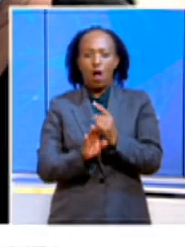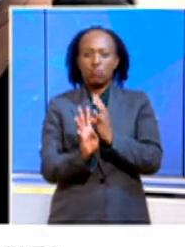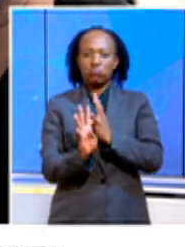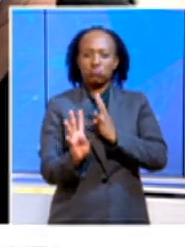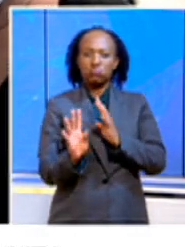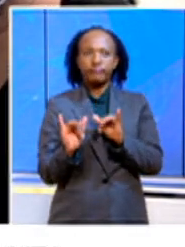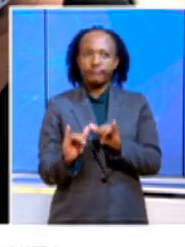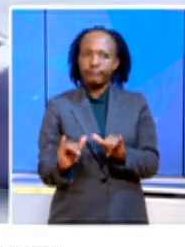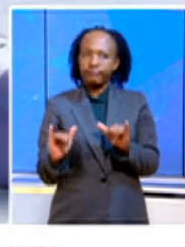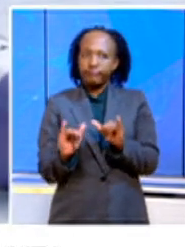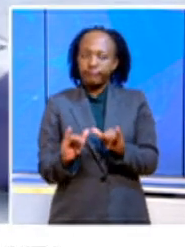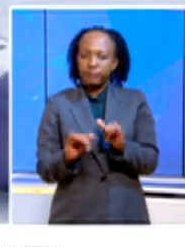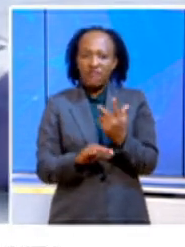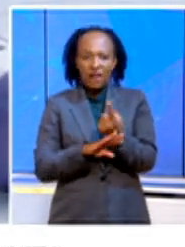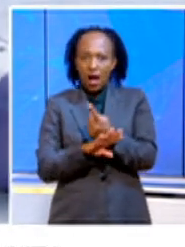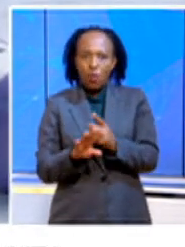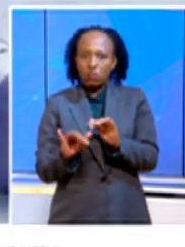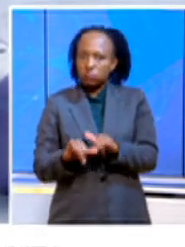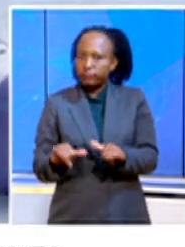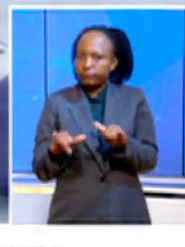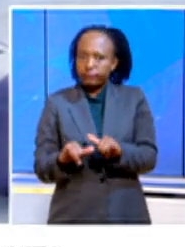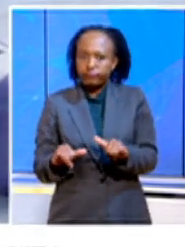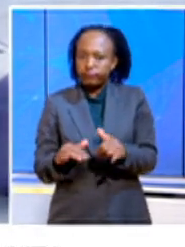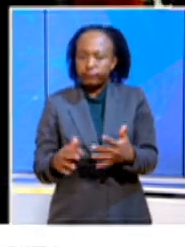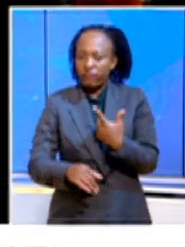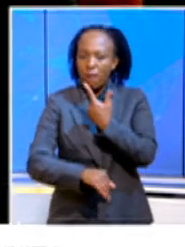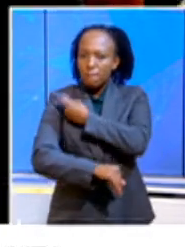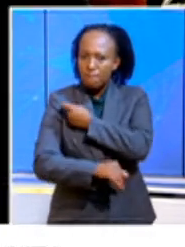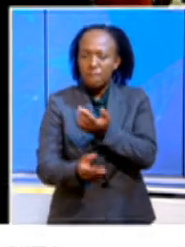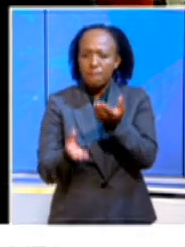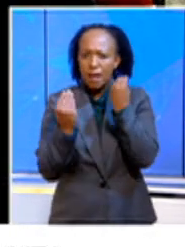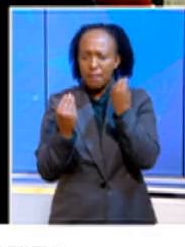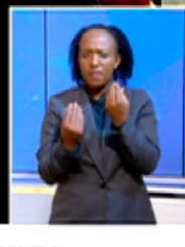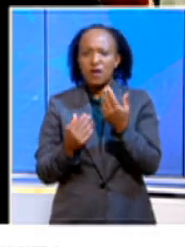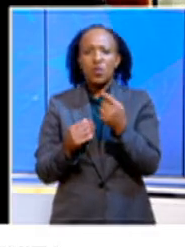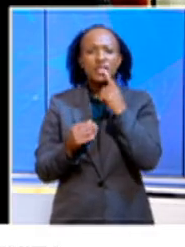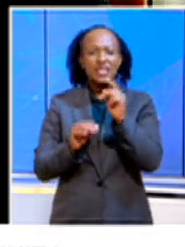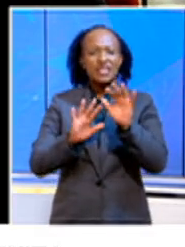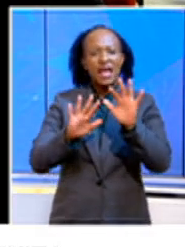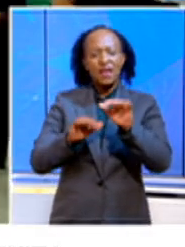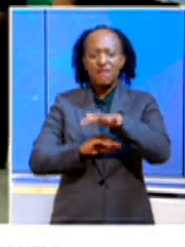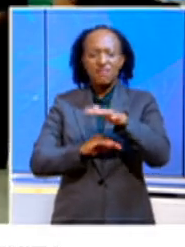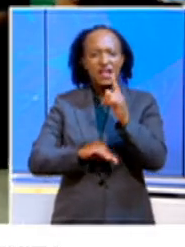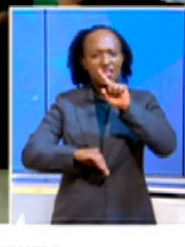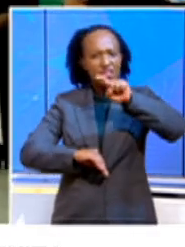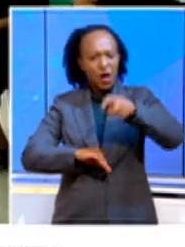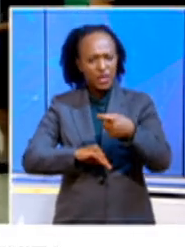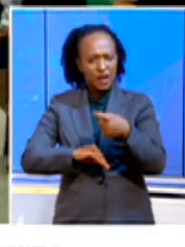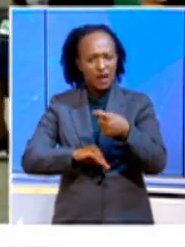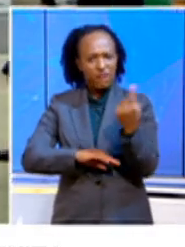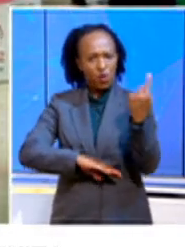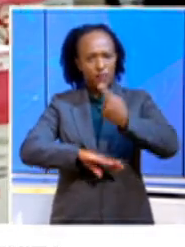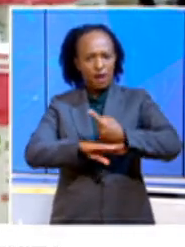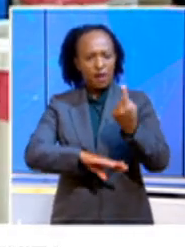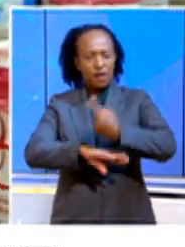queue to get vaccinated. And, we see numbers coming through of 10, 15,000 vaccinations a day. How